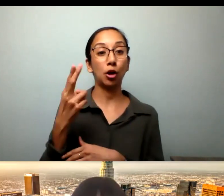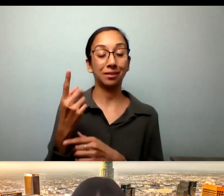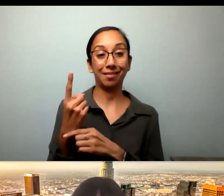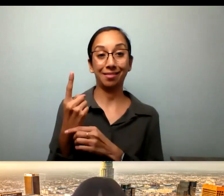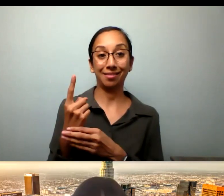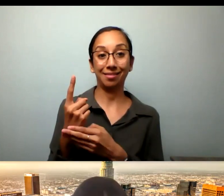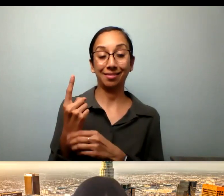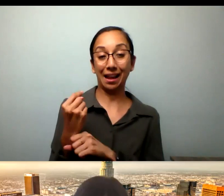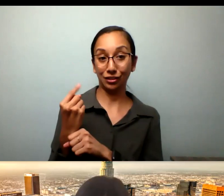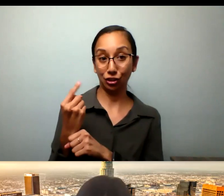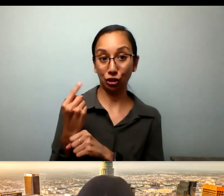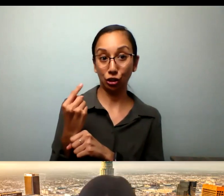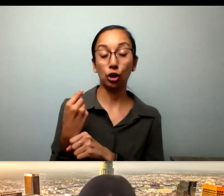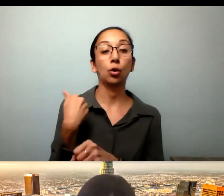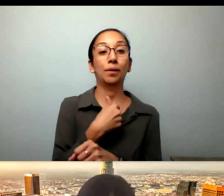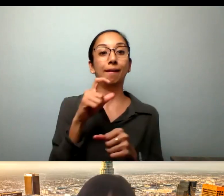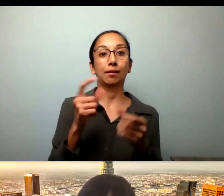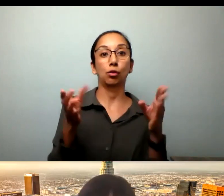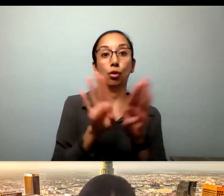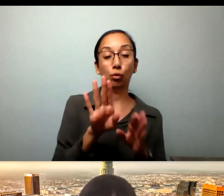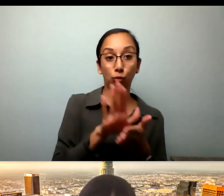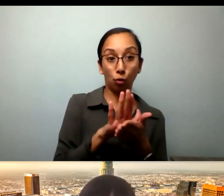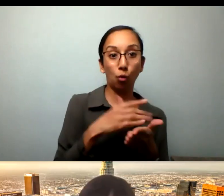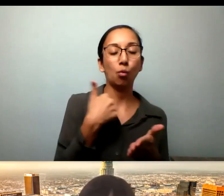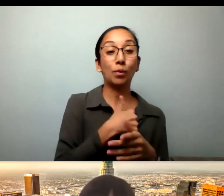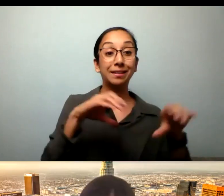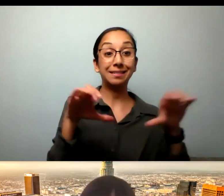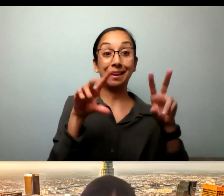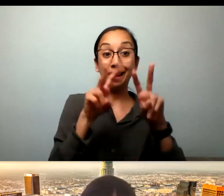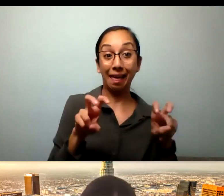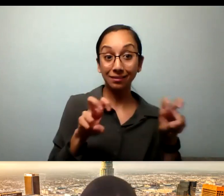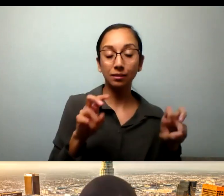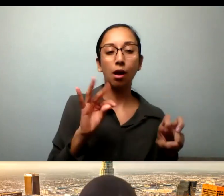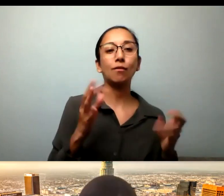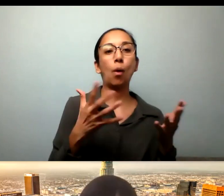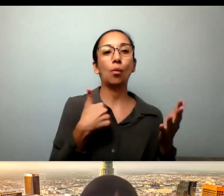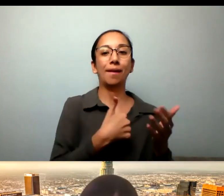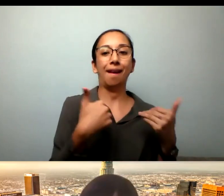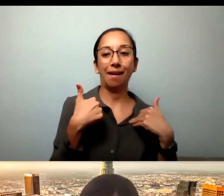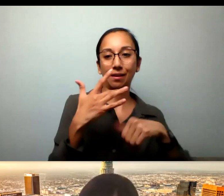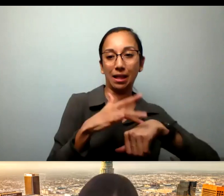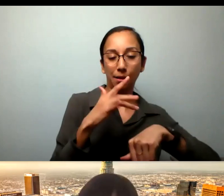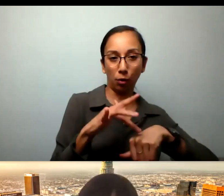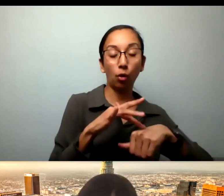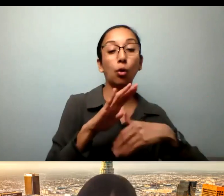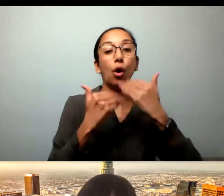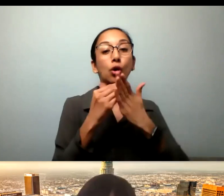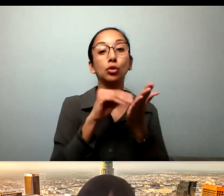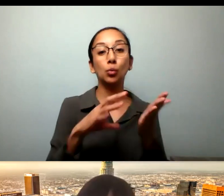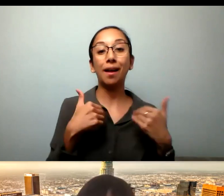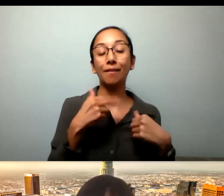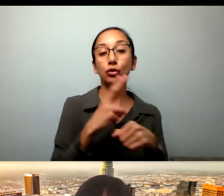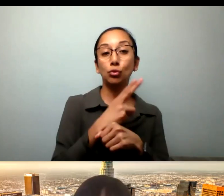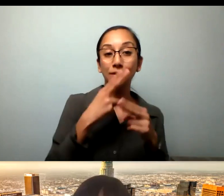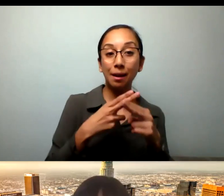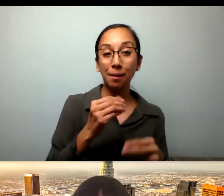schools, we did an analysis of what we had available. Our students all have a username and password.